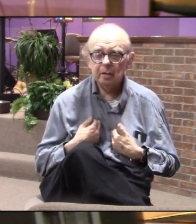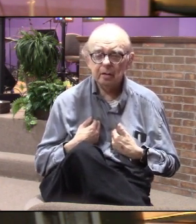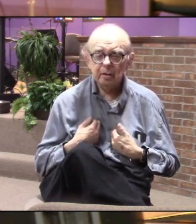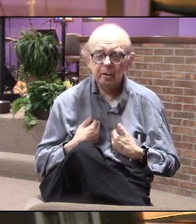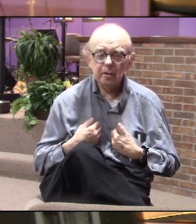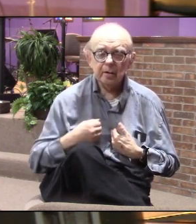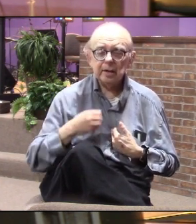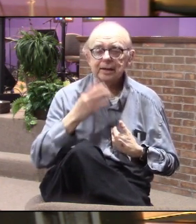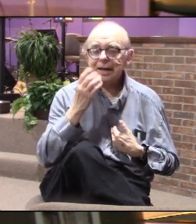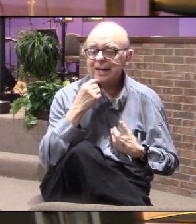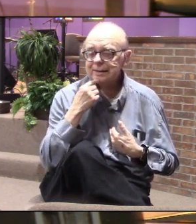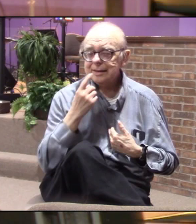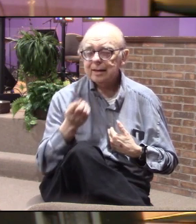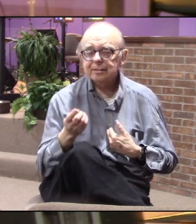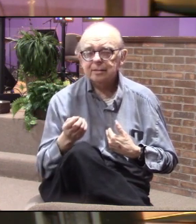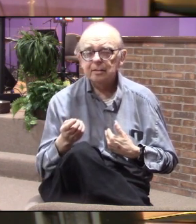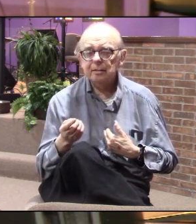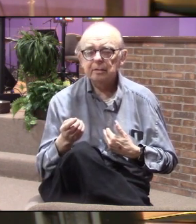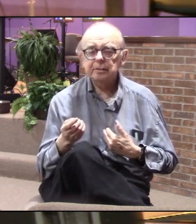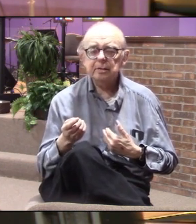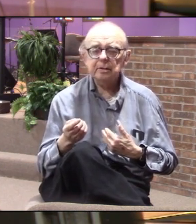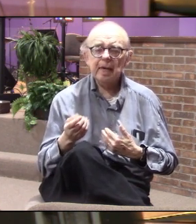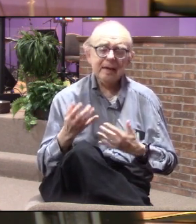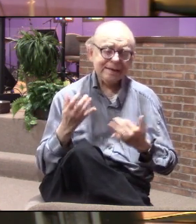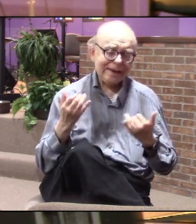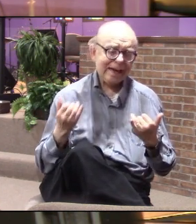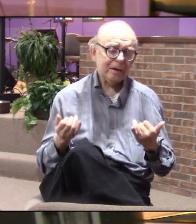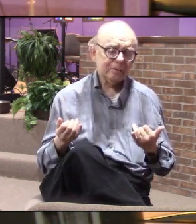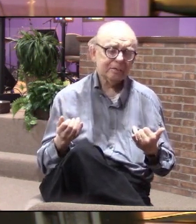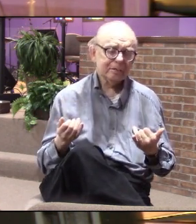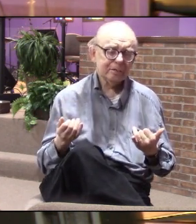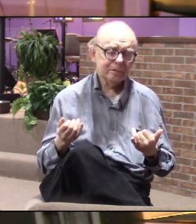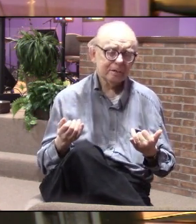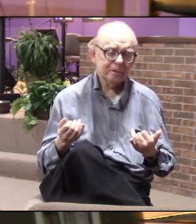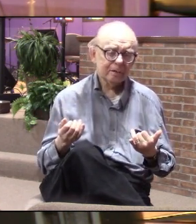And he says, now,